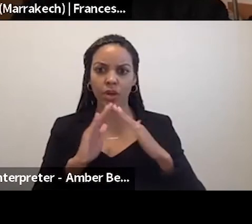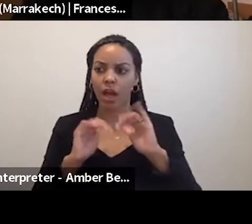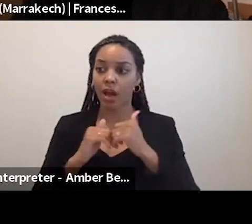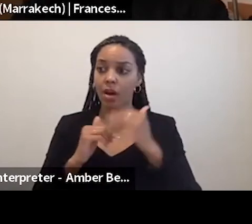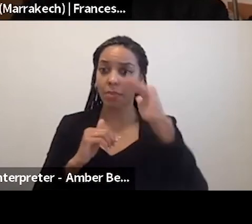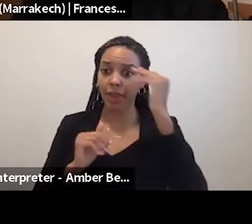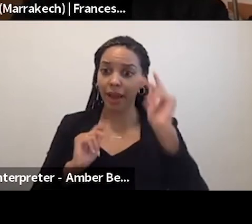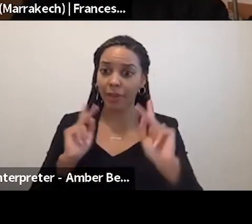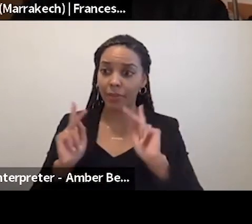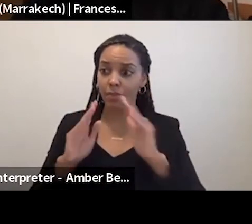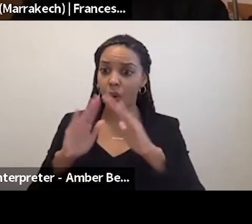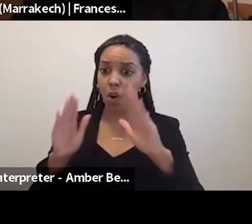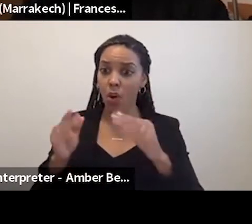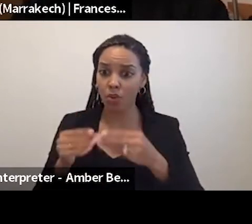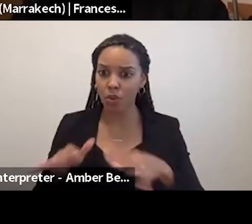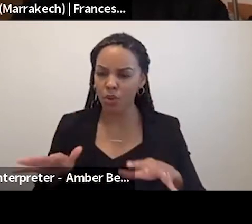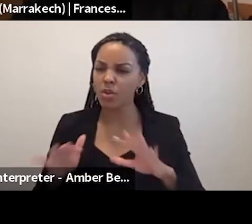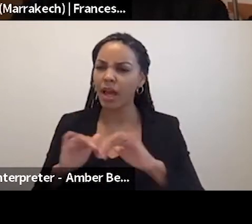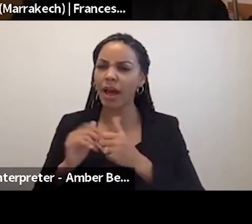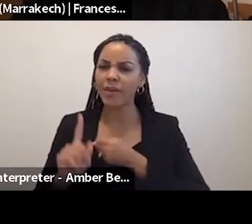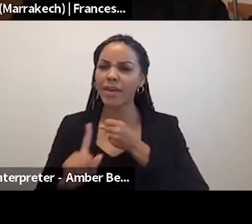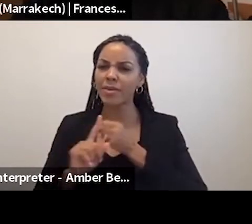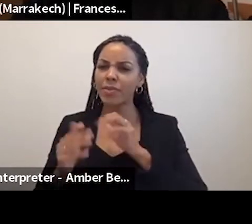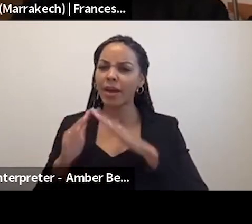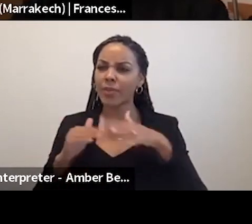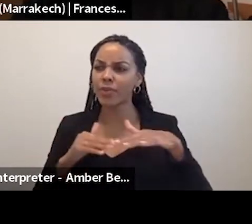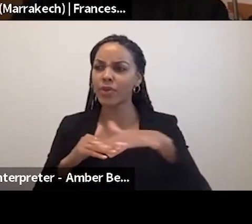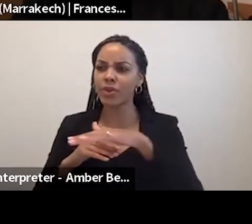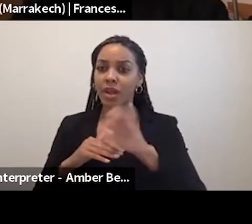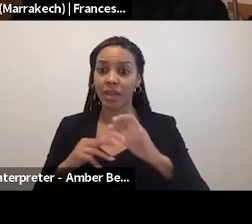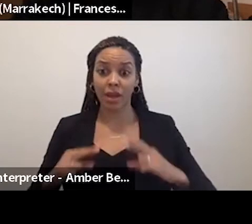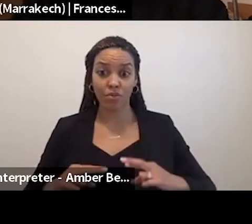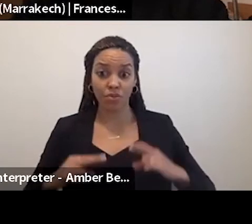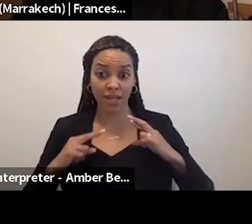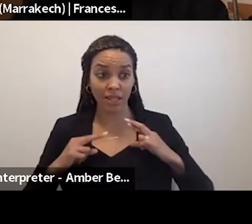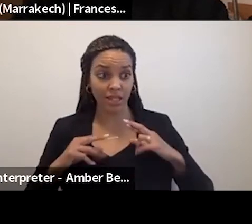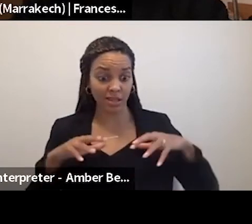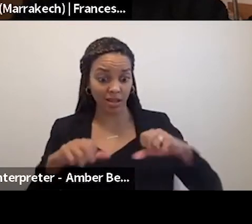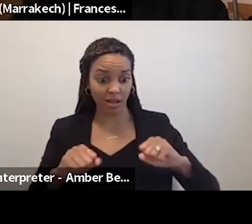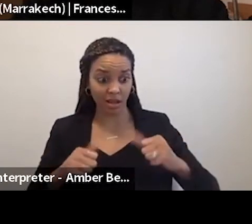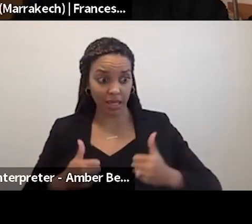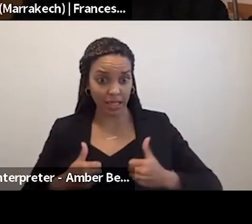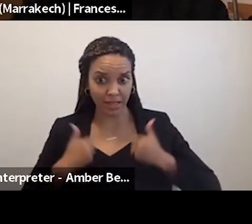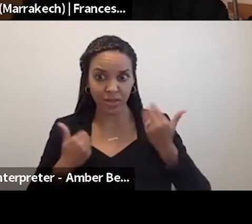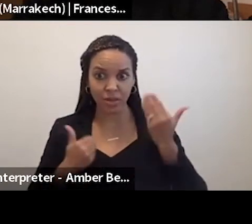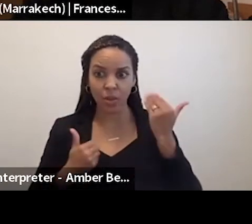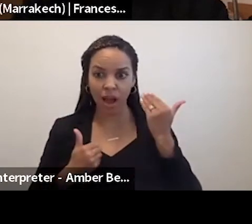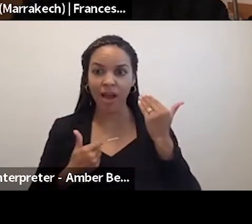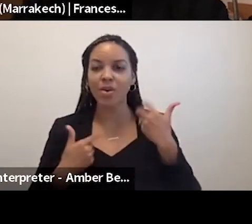this residency exists because we acquired a home that was lost to an African-American